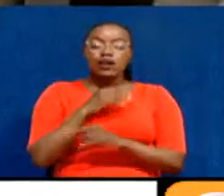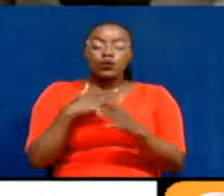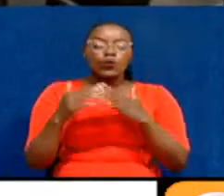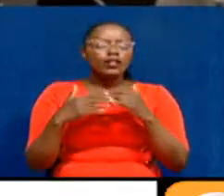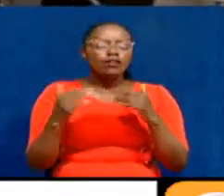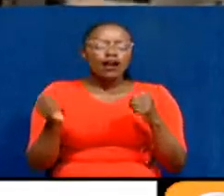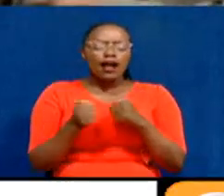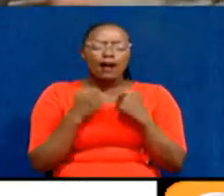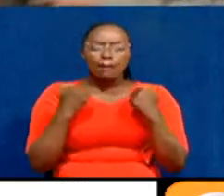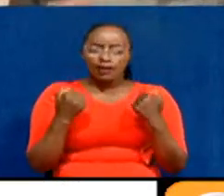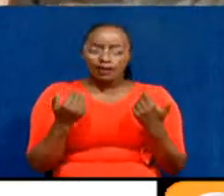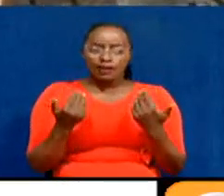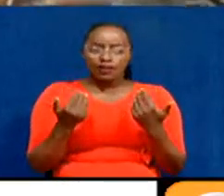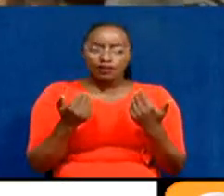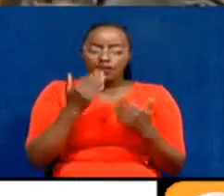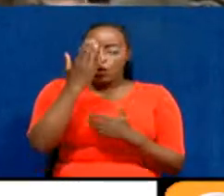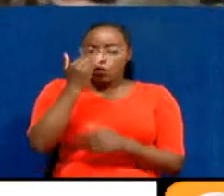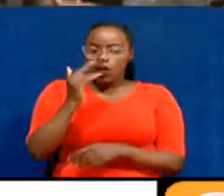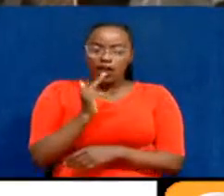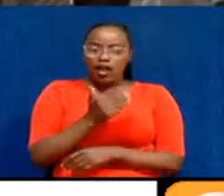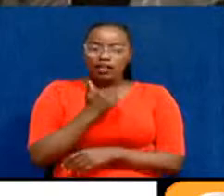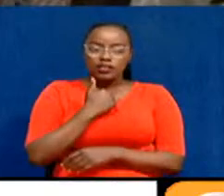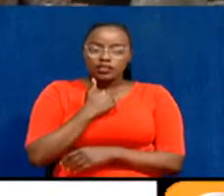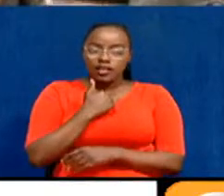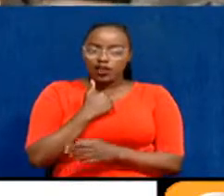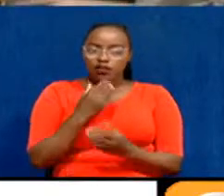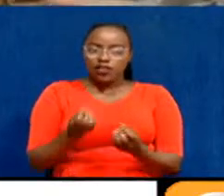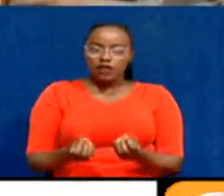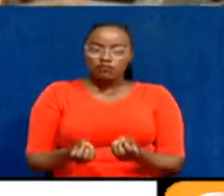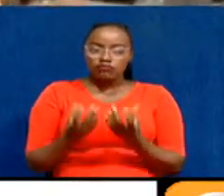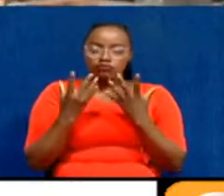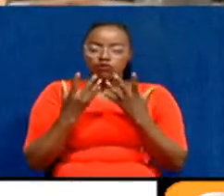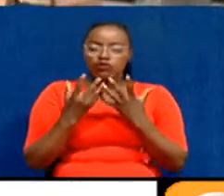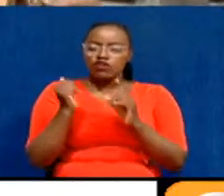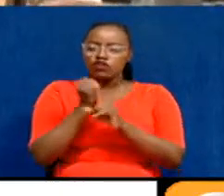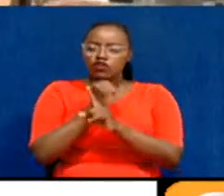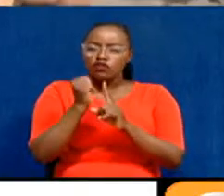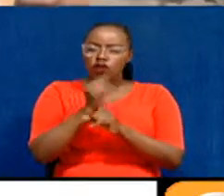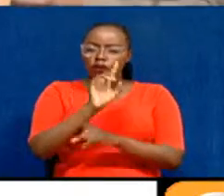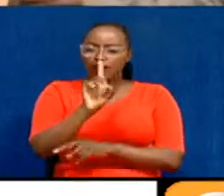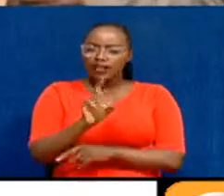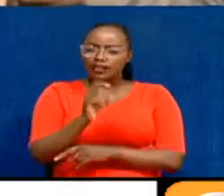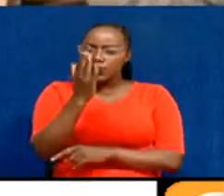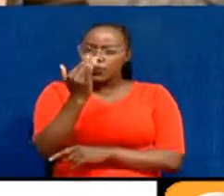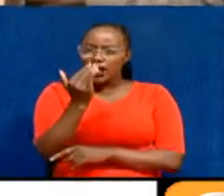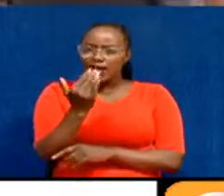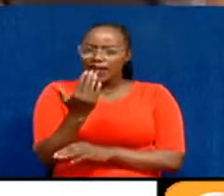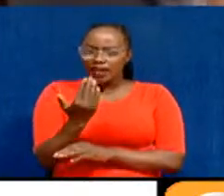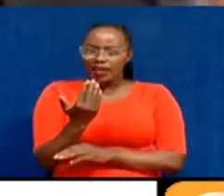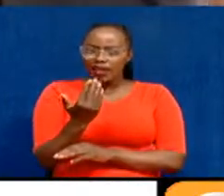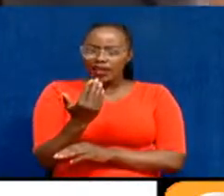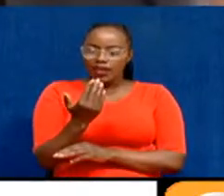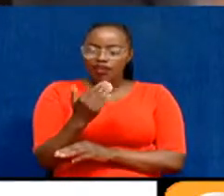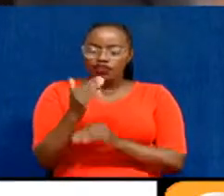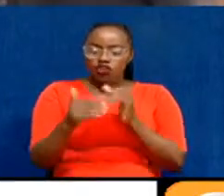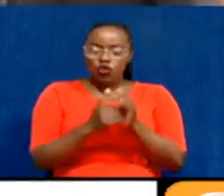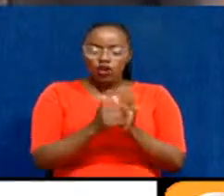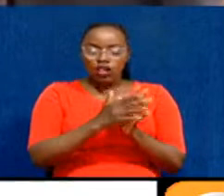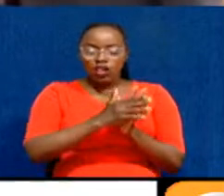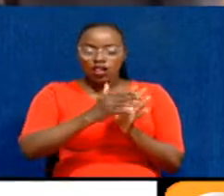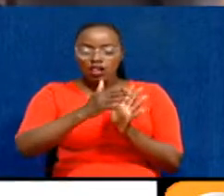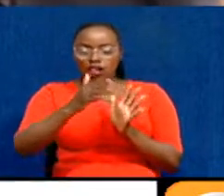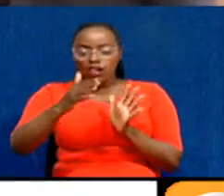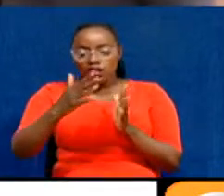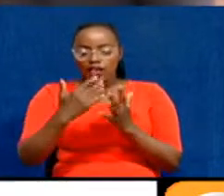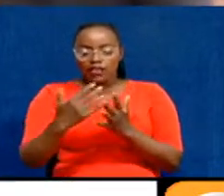did, why did we have the explosion of violence? We did because of all those